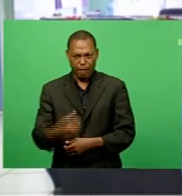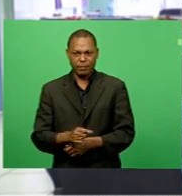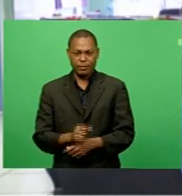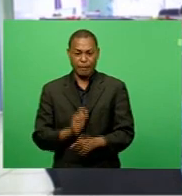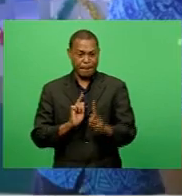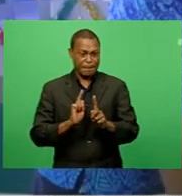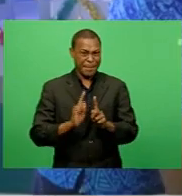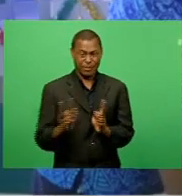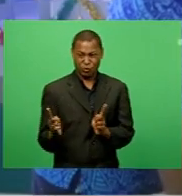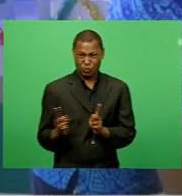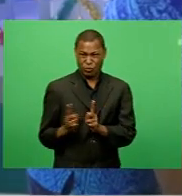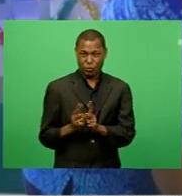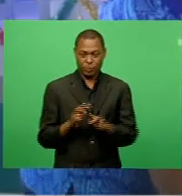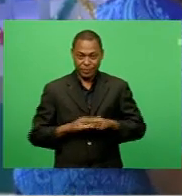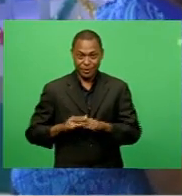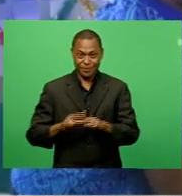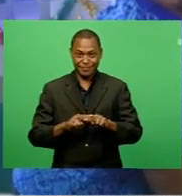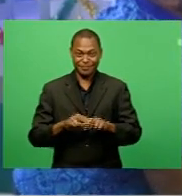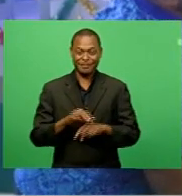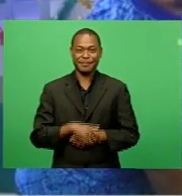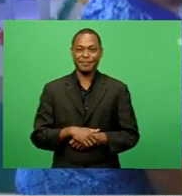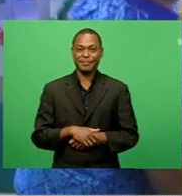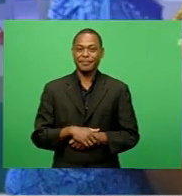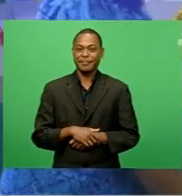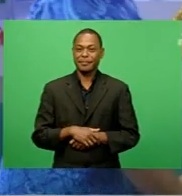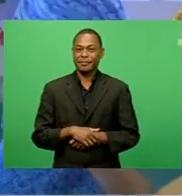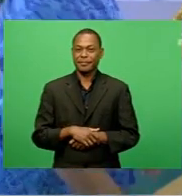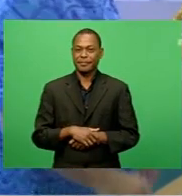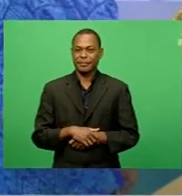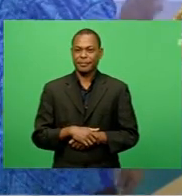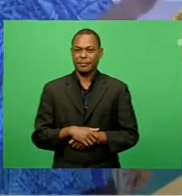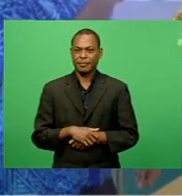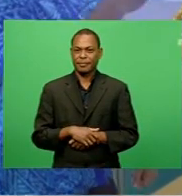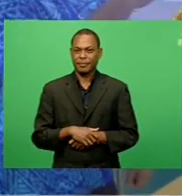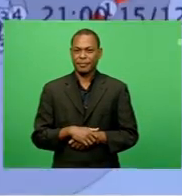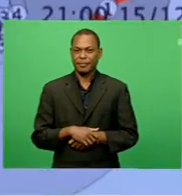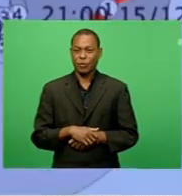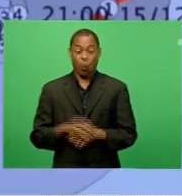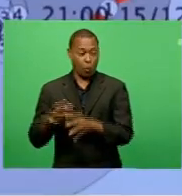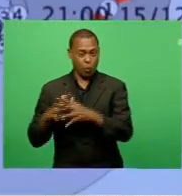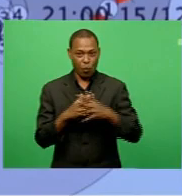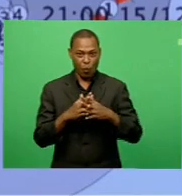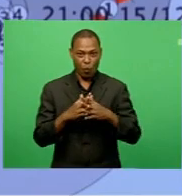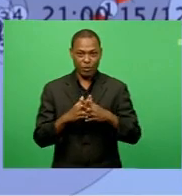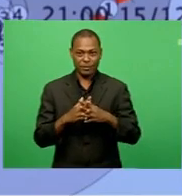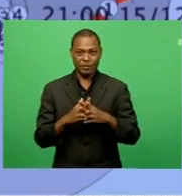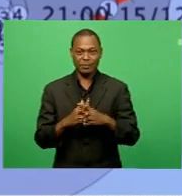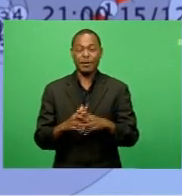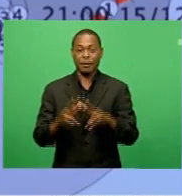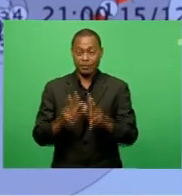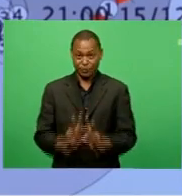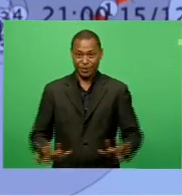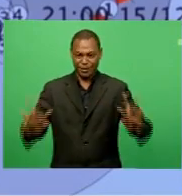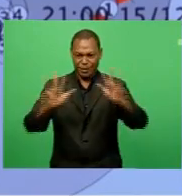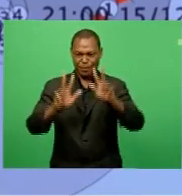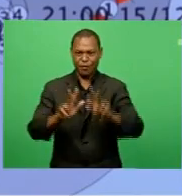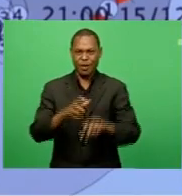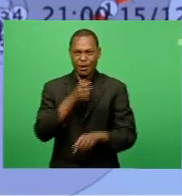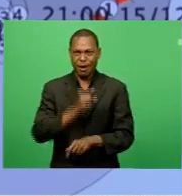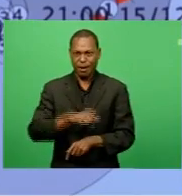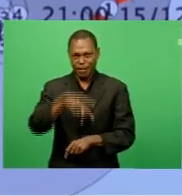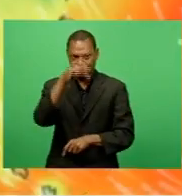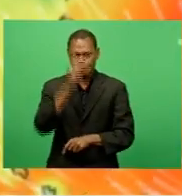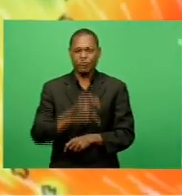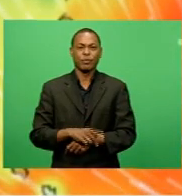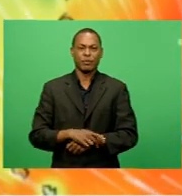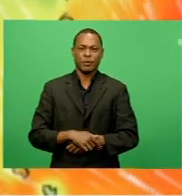close to the west of Fiji. The system is expected to be located just to the west of Viti Levu and Kandavu with severe cyclone strength